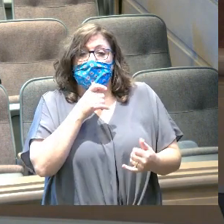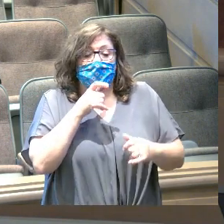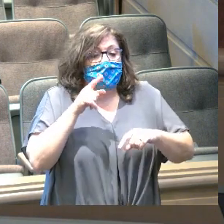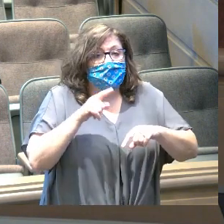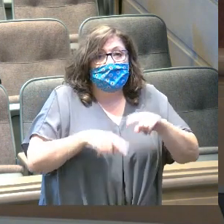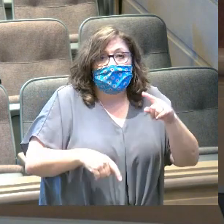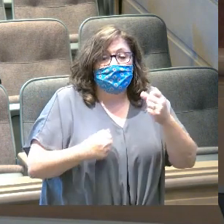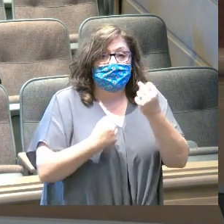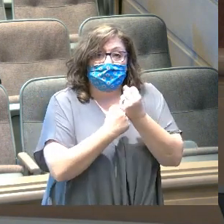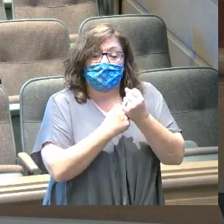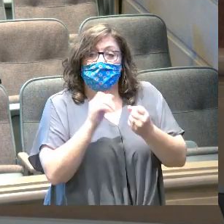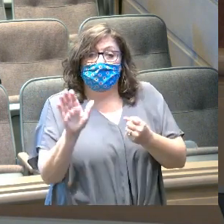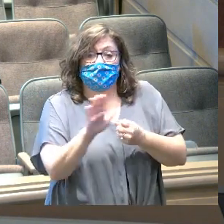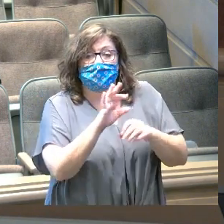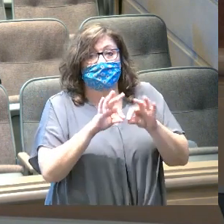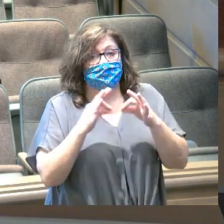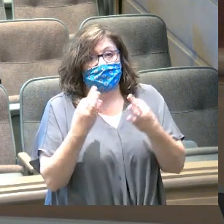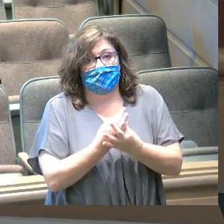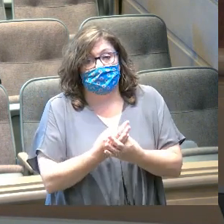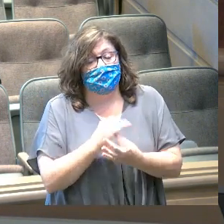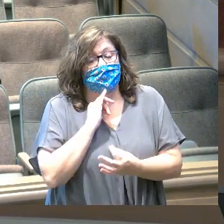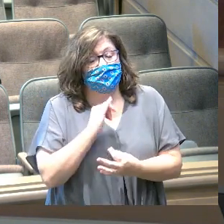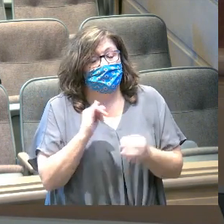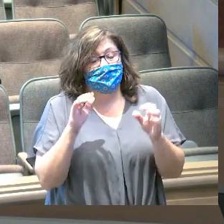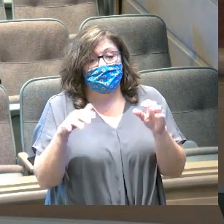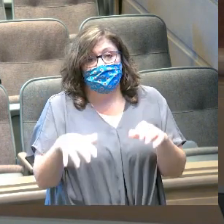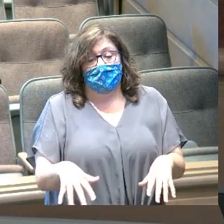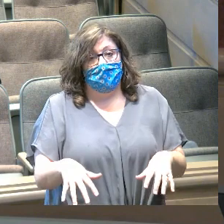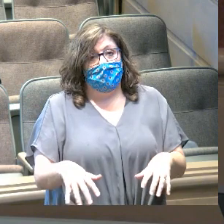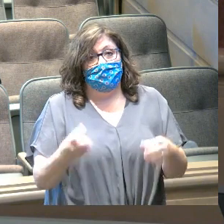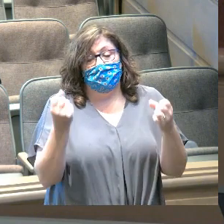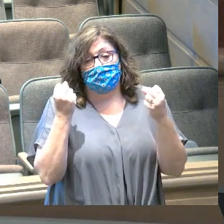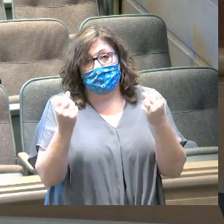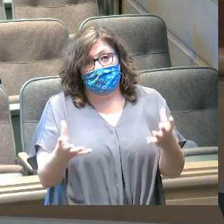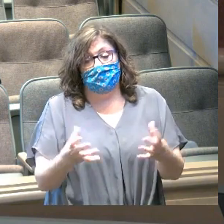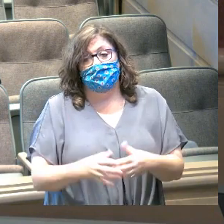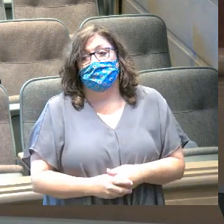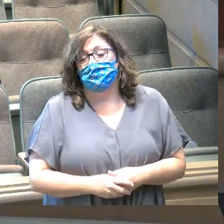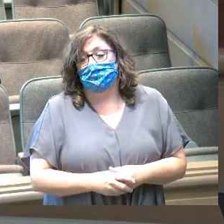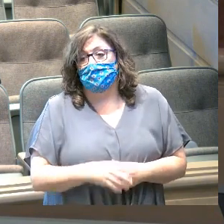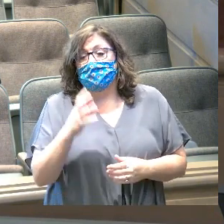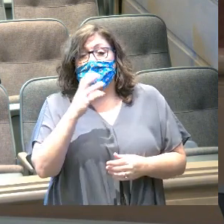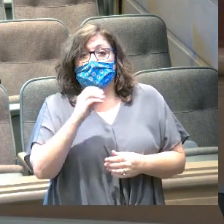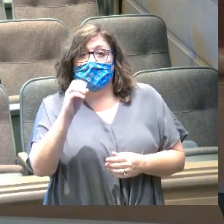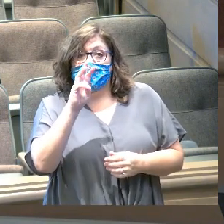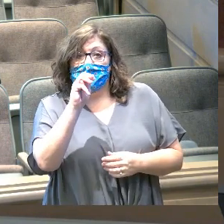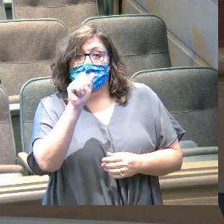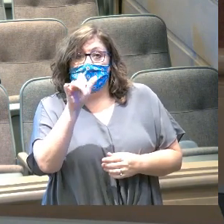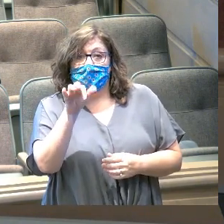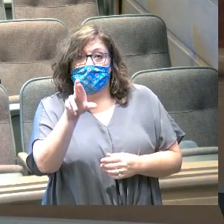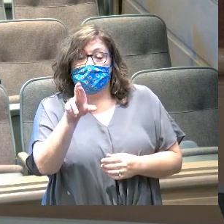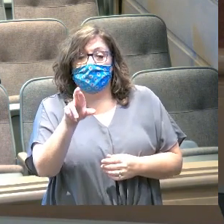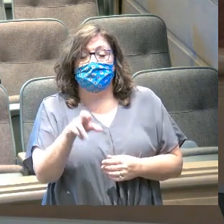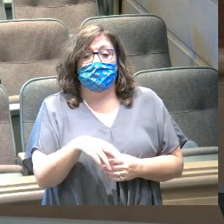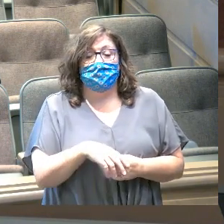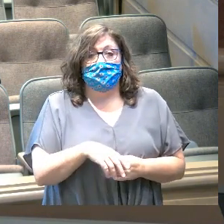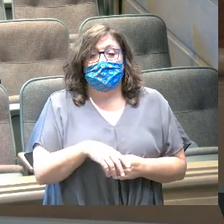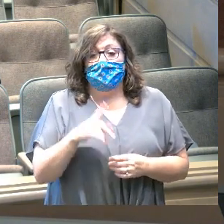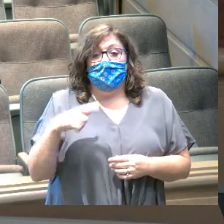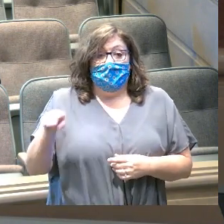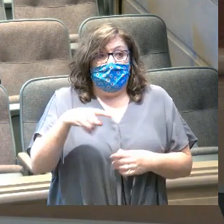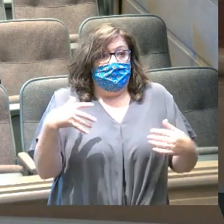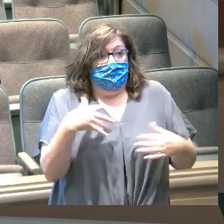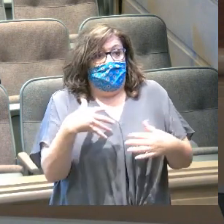to support their families is staggering. And to the mayor's point as well, like living in fear literally